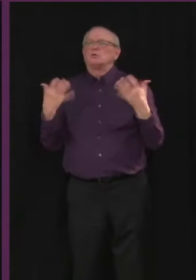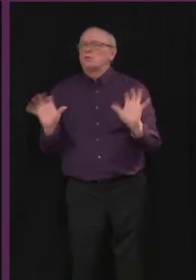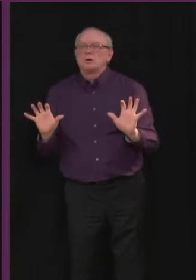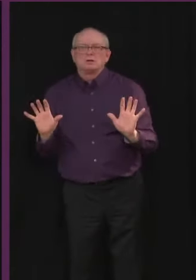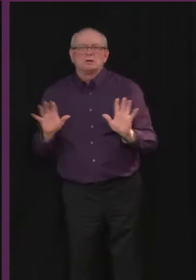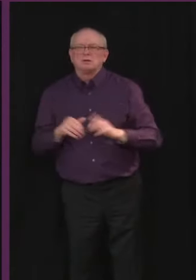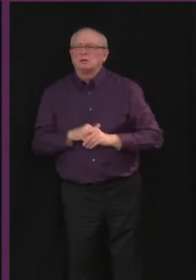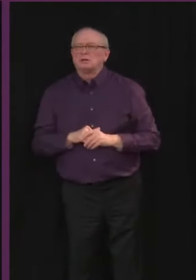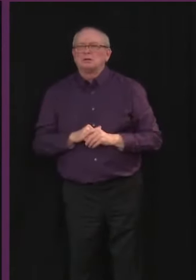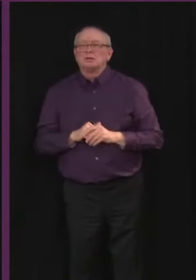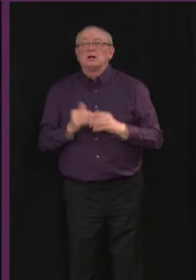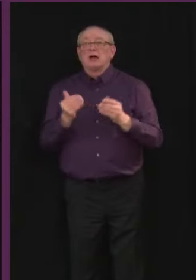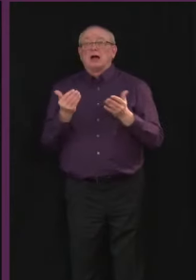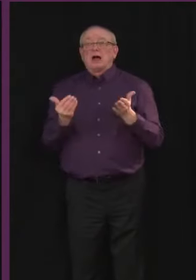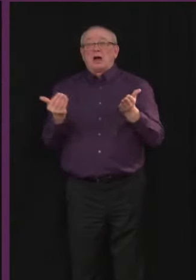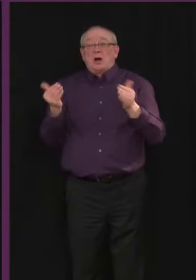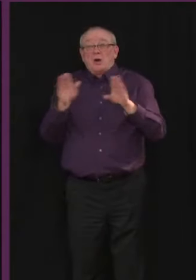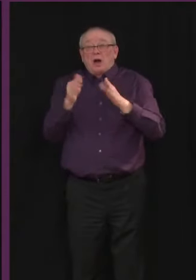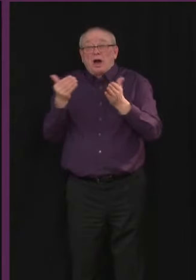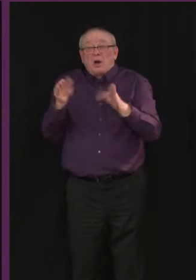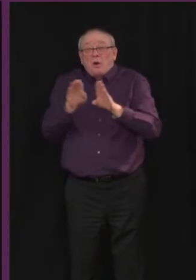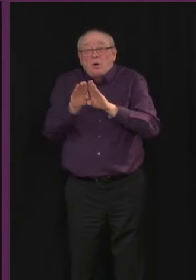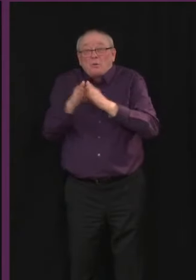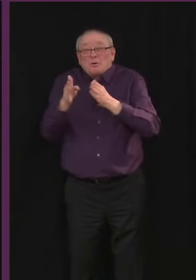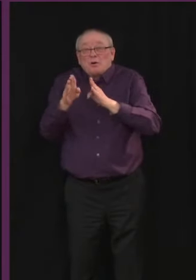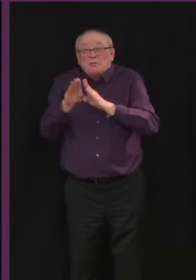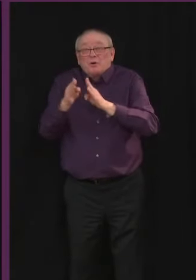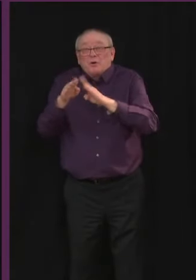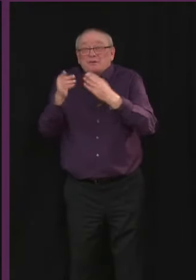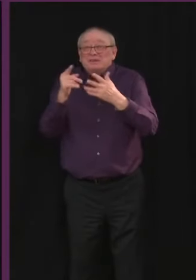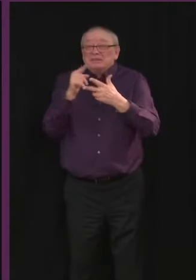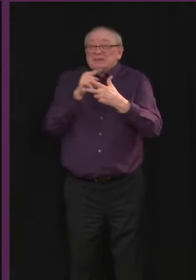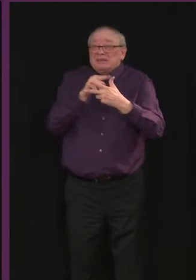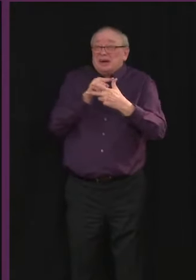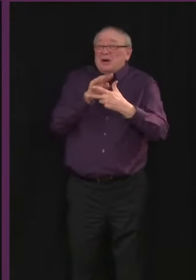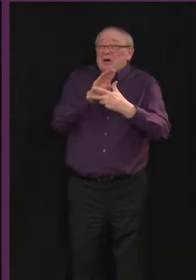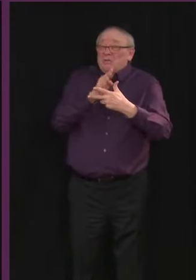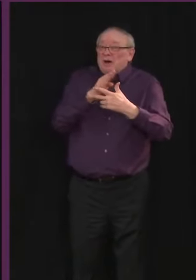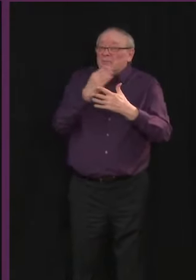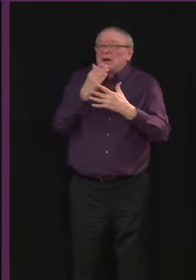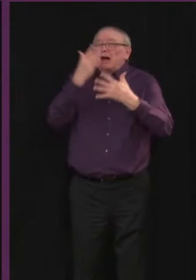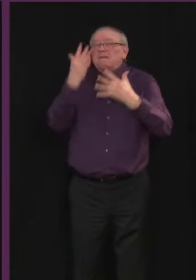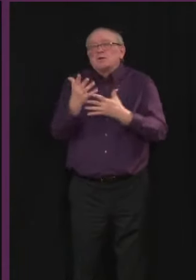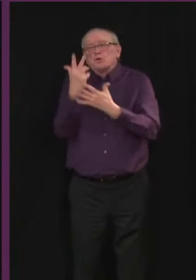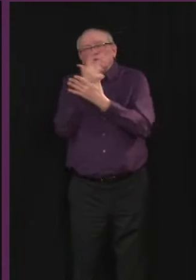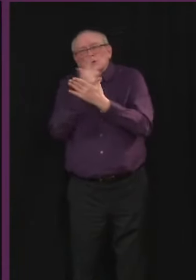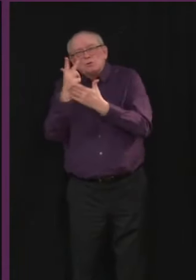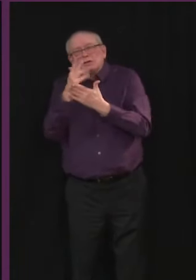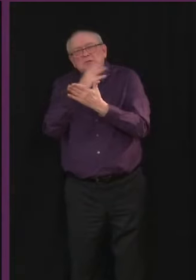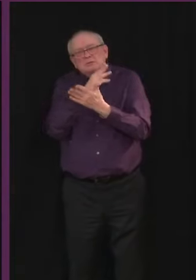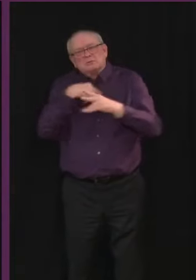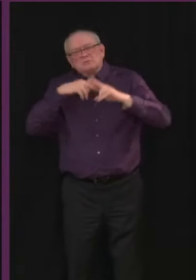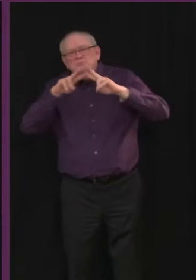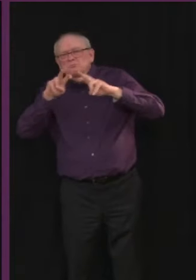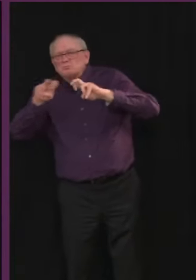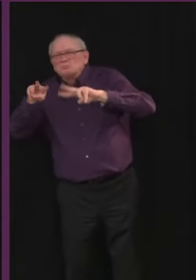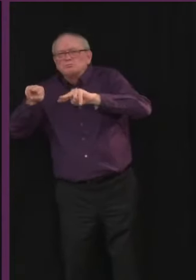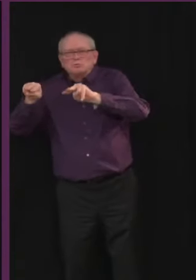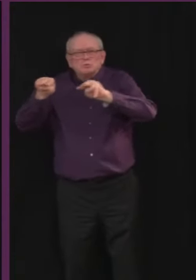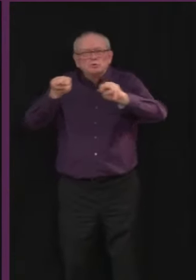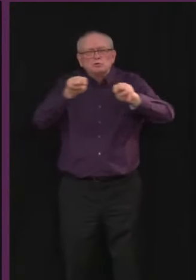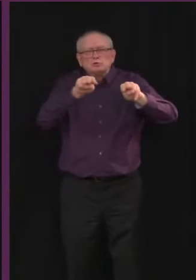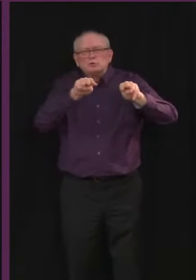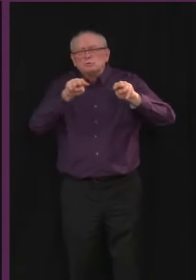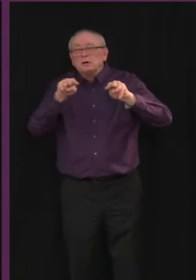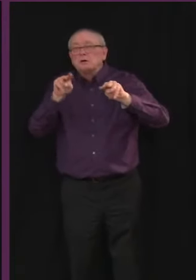coming from. Are there patterns? Are there things that we can do to be able to target particular locations? And give us that chance to